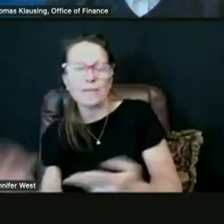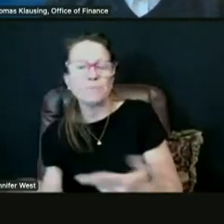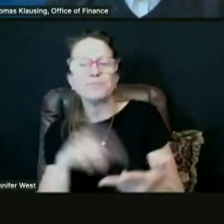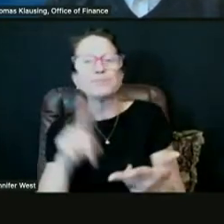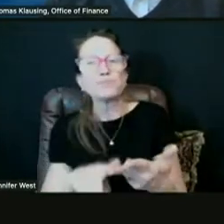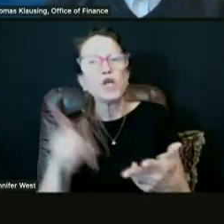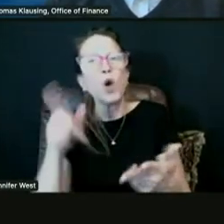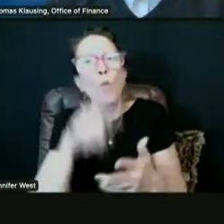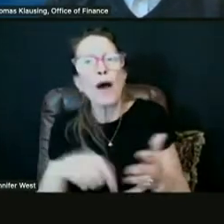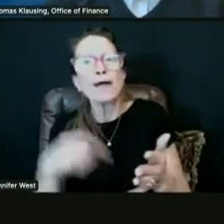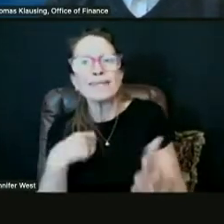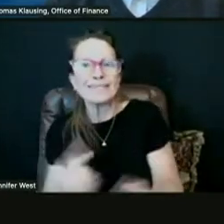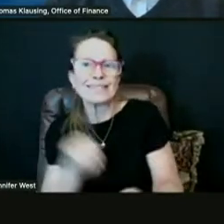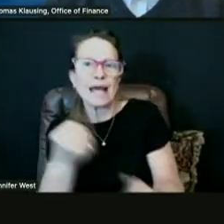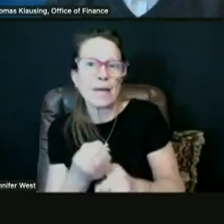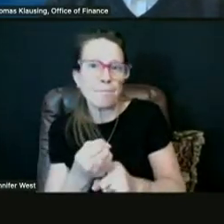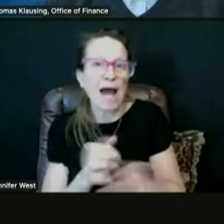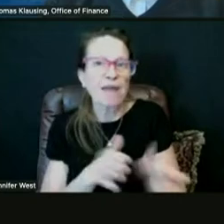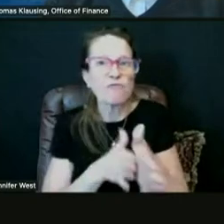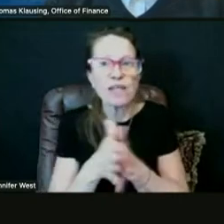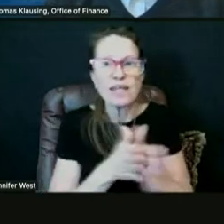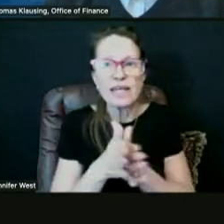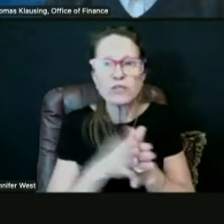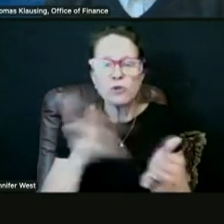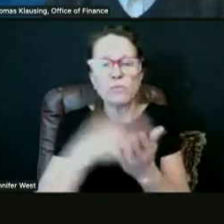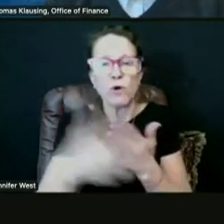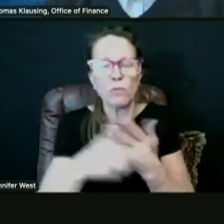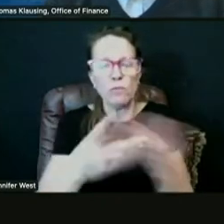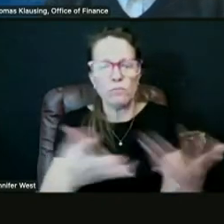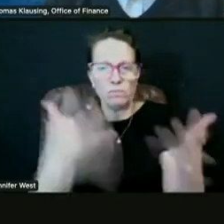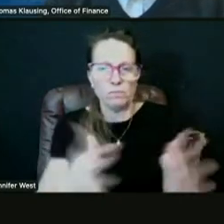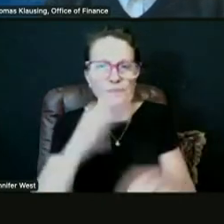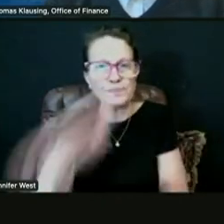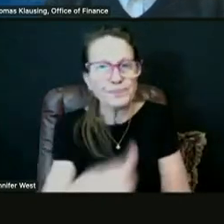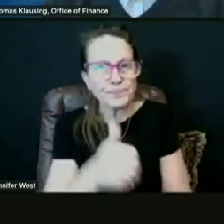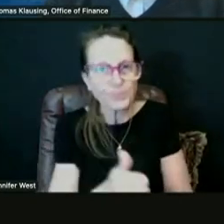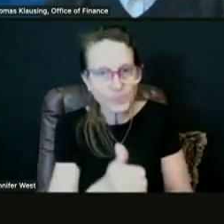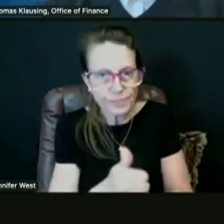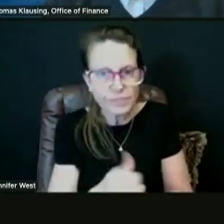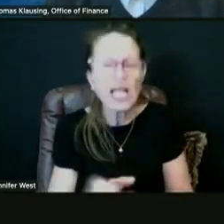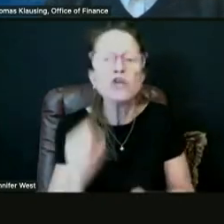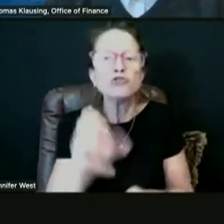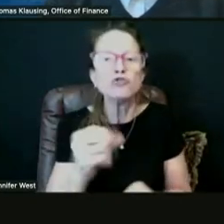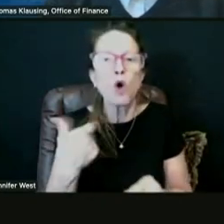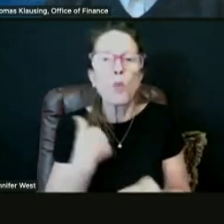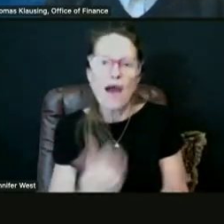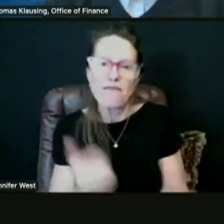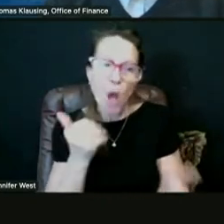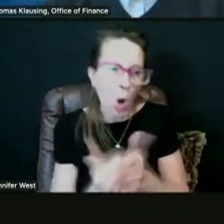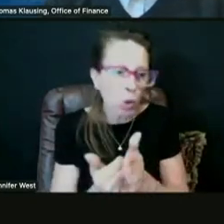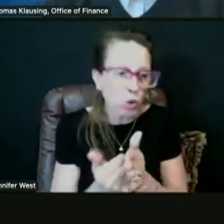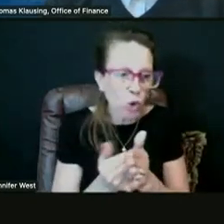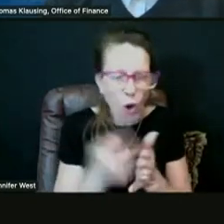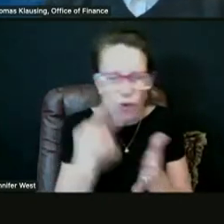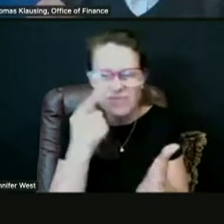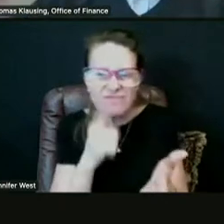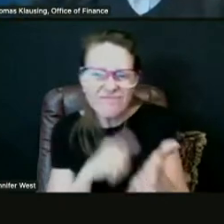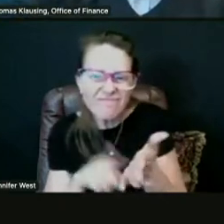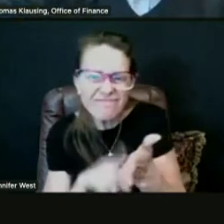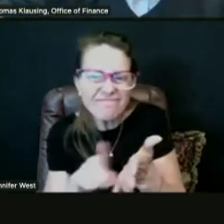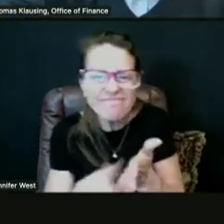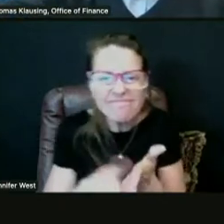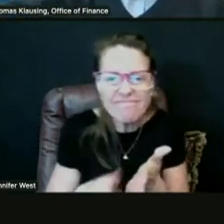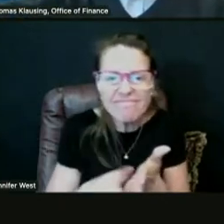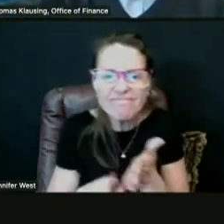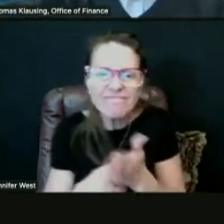initiatives or programs we have in place. And so we're going to, you know, put a very close scrutiny around each of those as far as how we